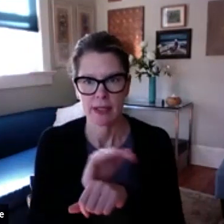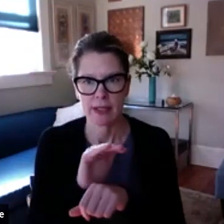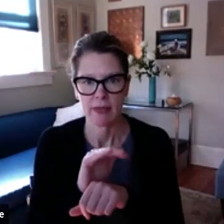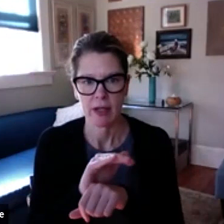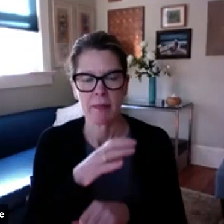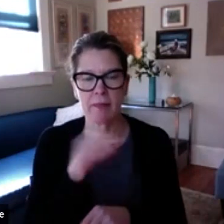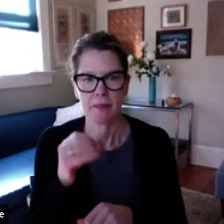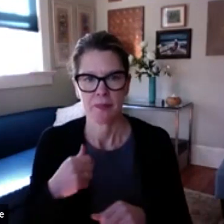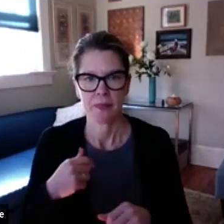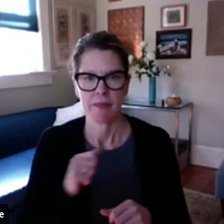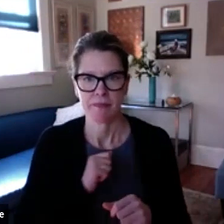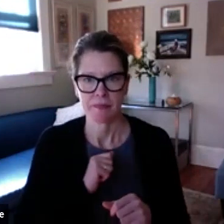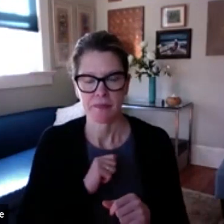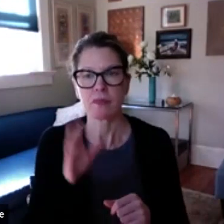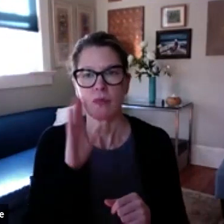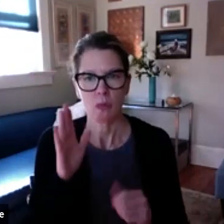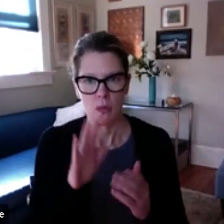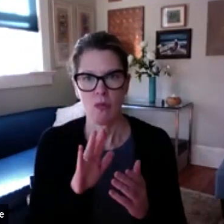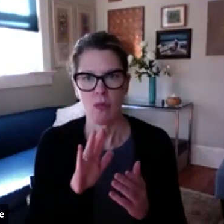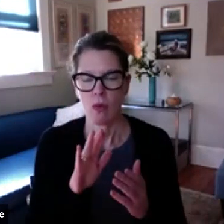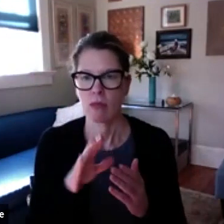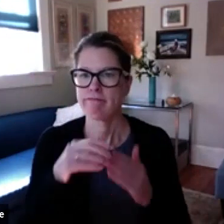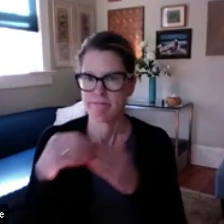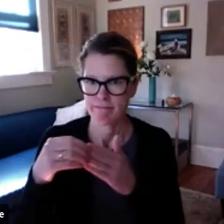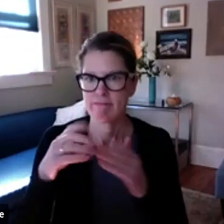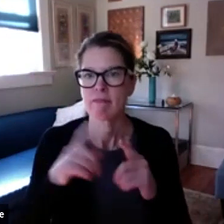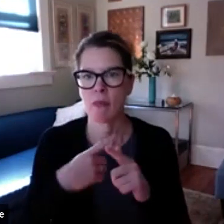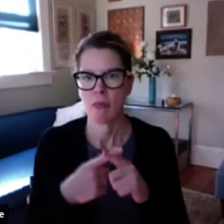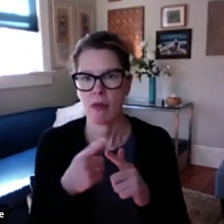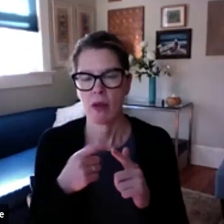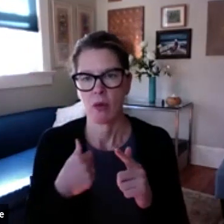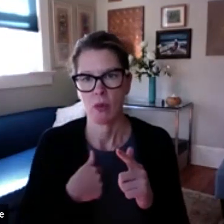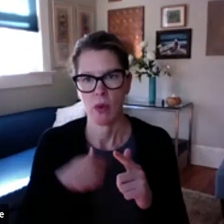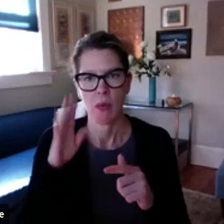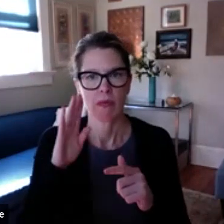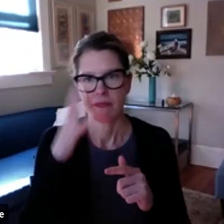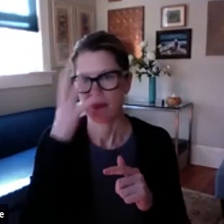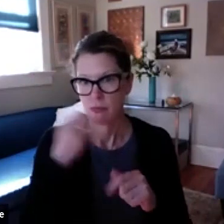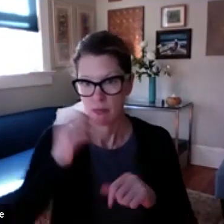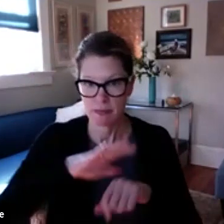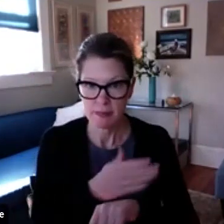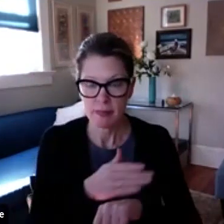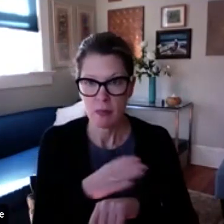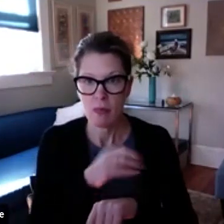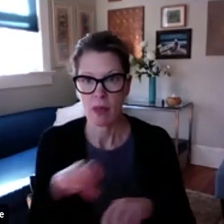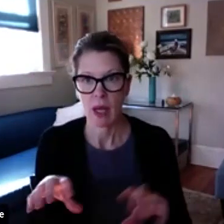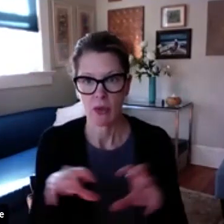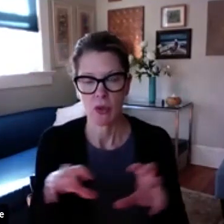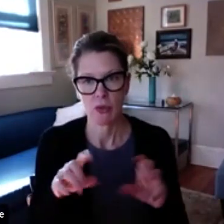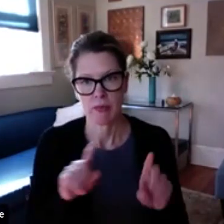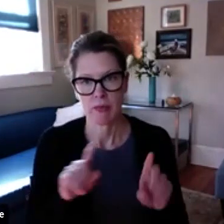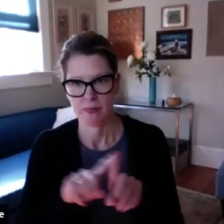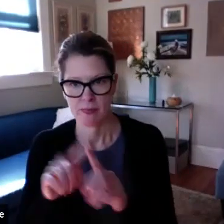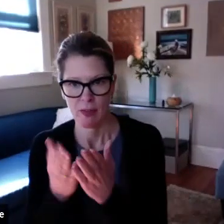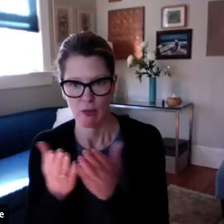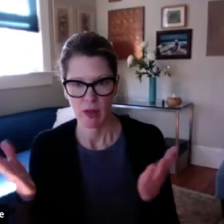I'm going to be the officiant for tonight, and we're going to sing a beautiful hymn and do all the things that we do. So let's